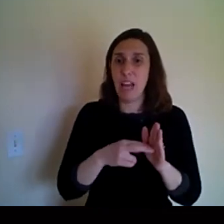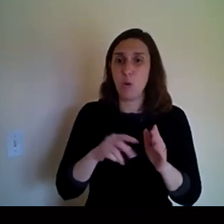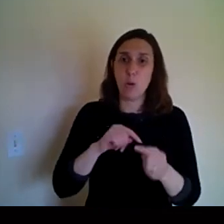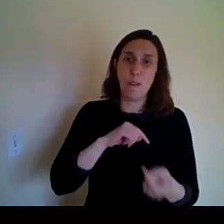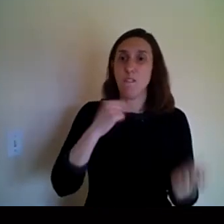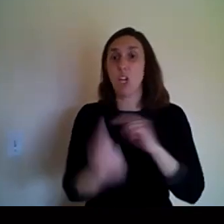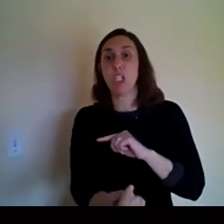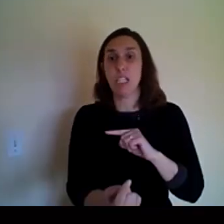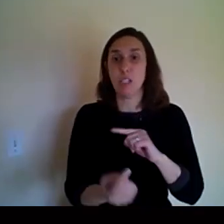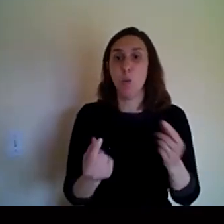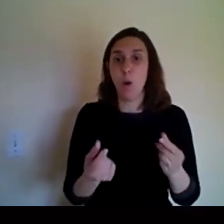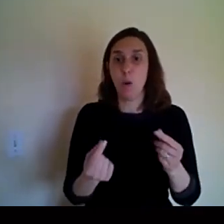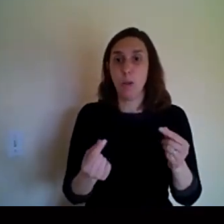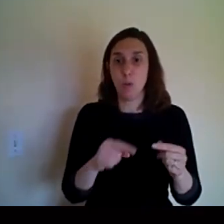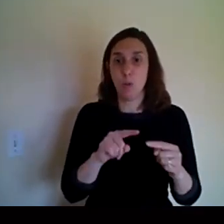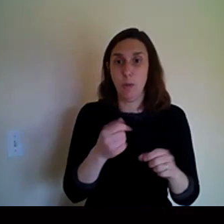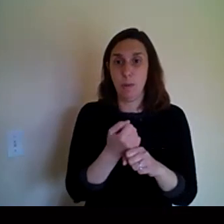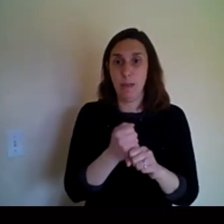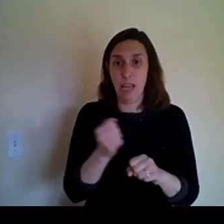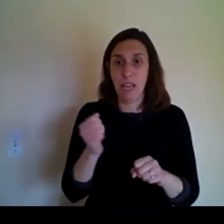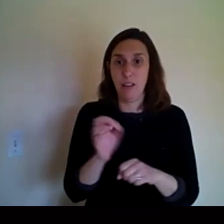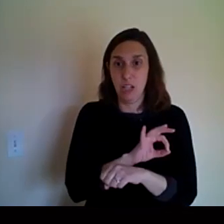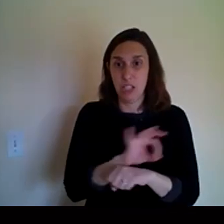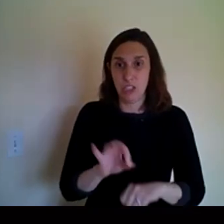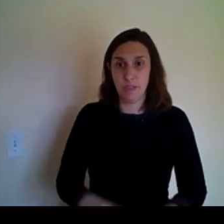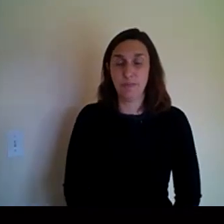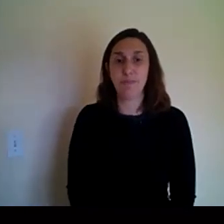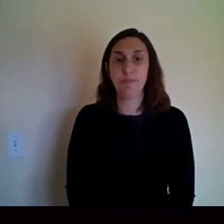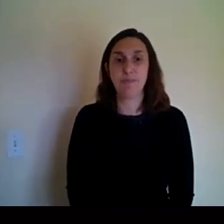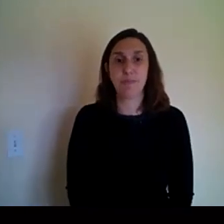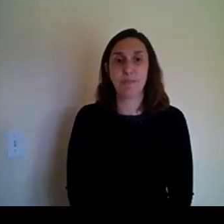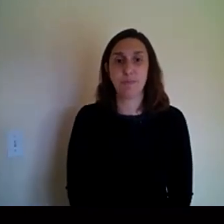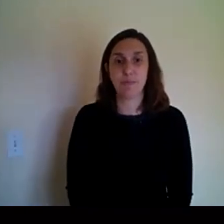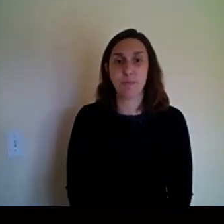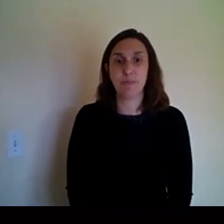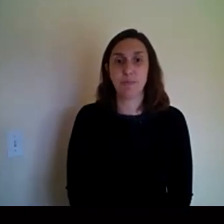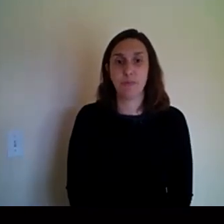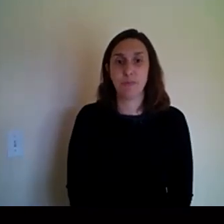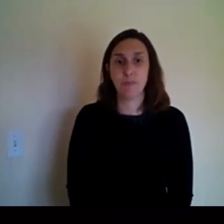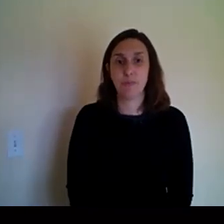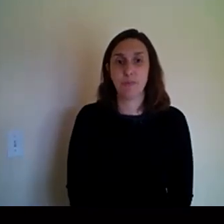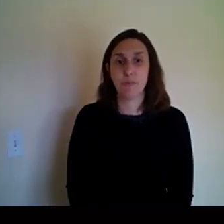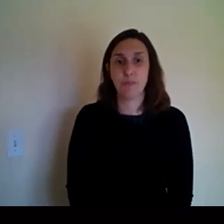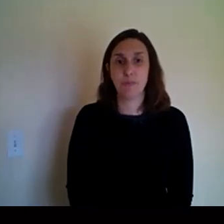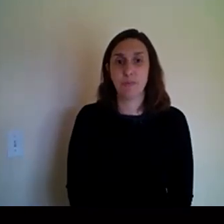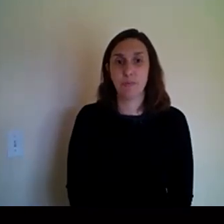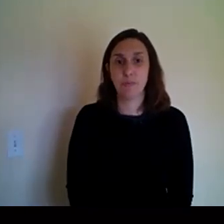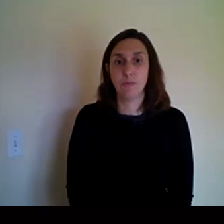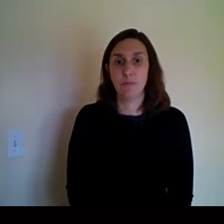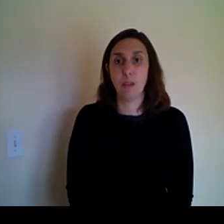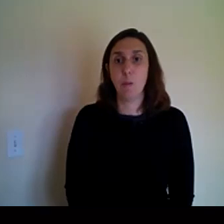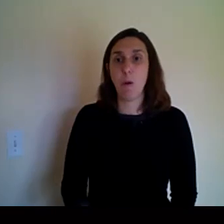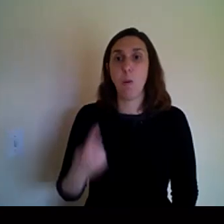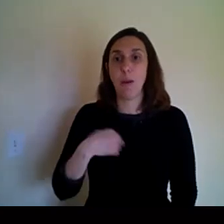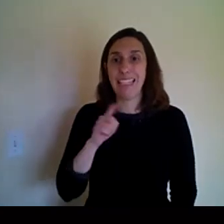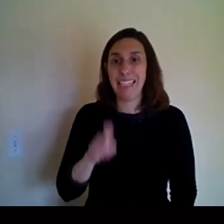make a function. But we have to be aware that we need to have this special property called